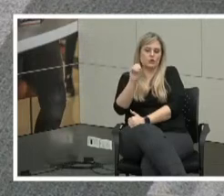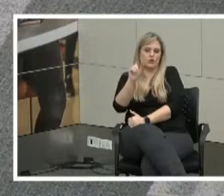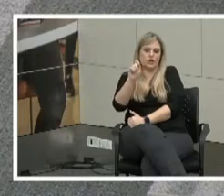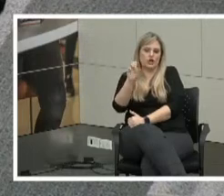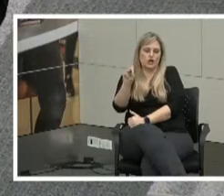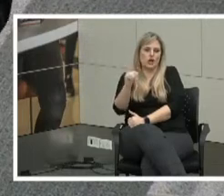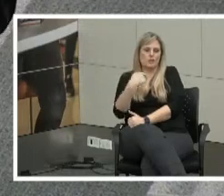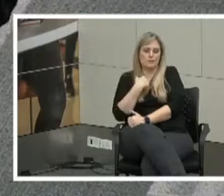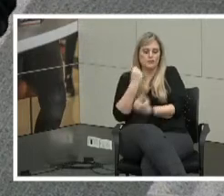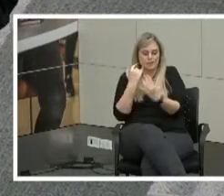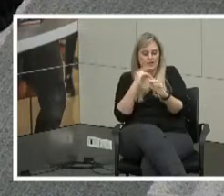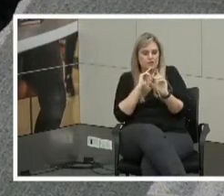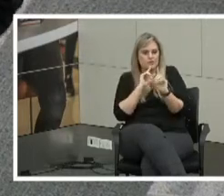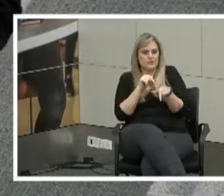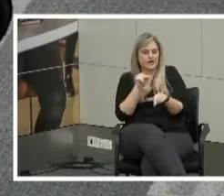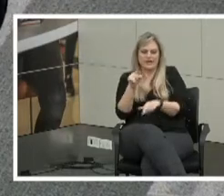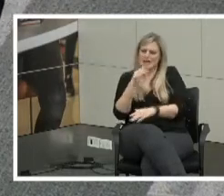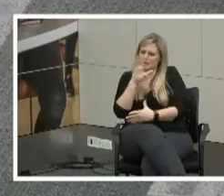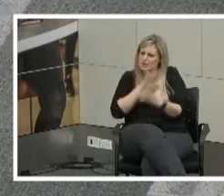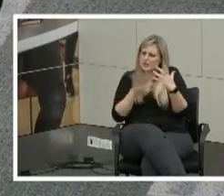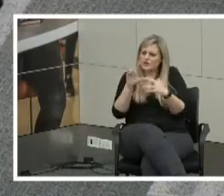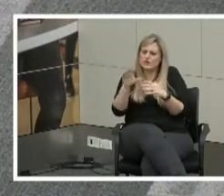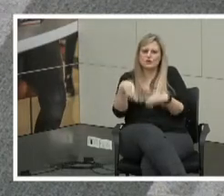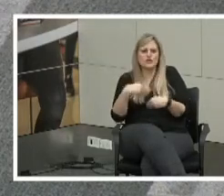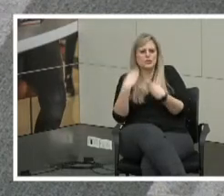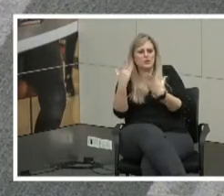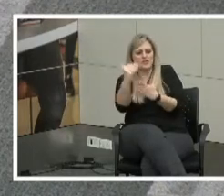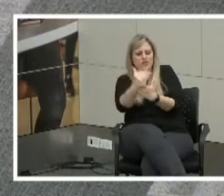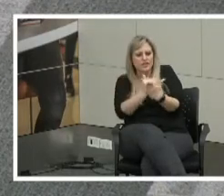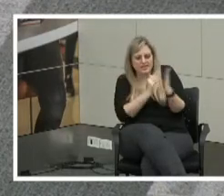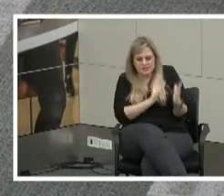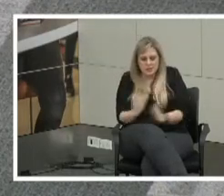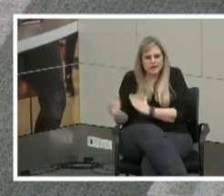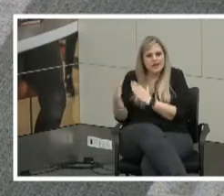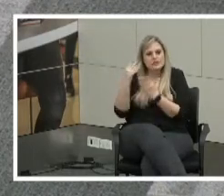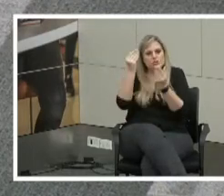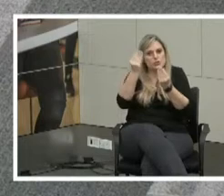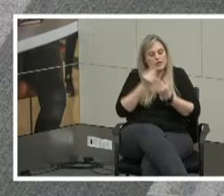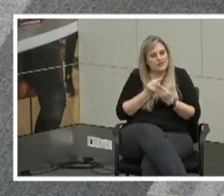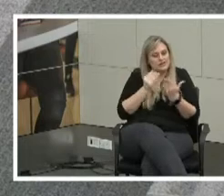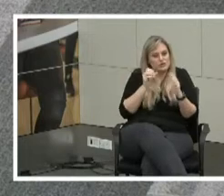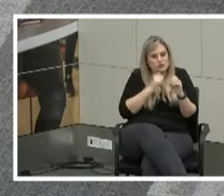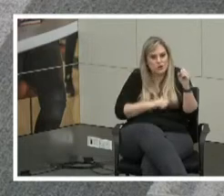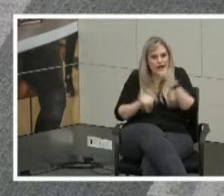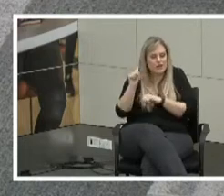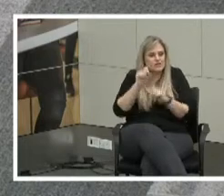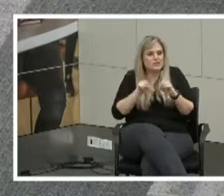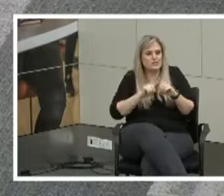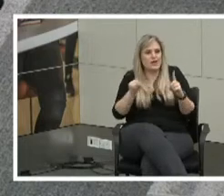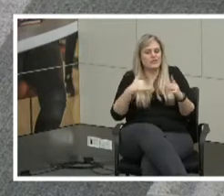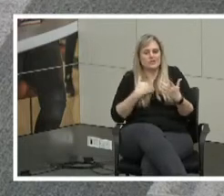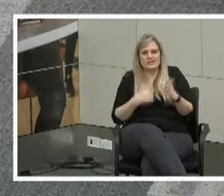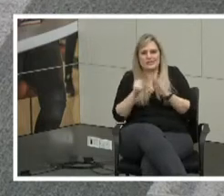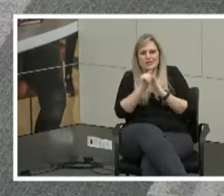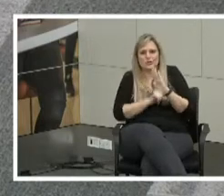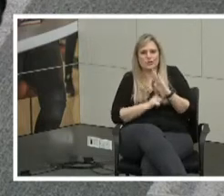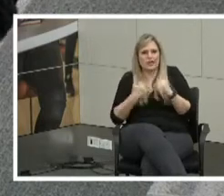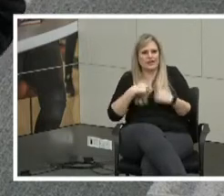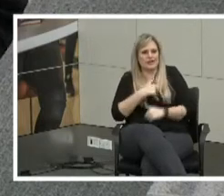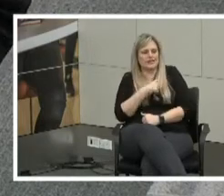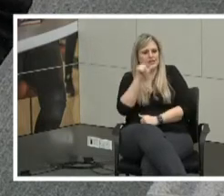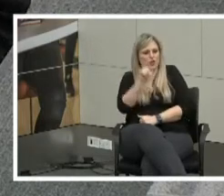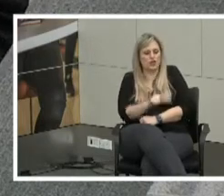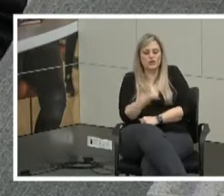I'm confused you provide us with lessons plans you give us mrss strategies to use and you still grade us low another teacher said the